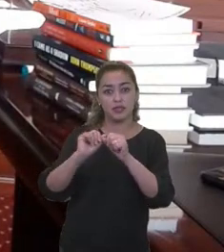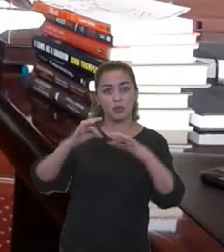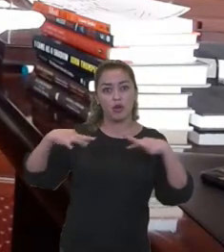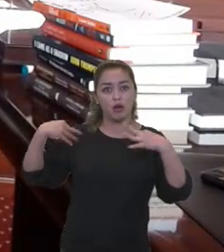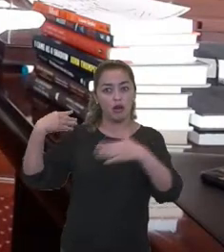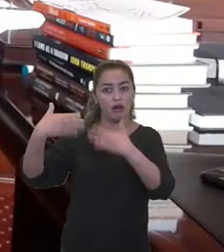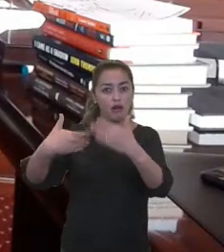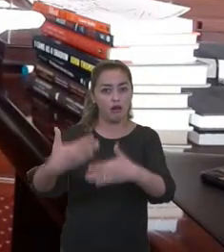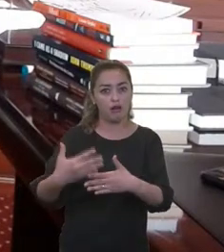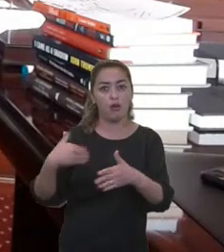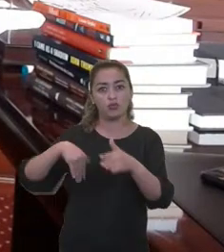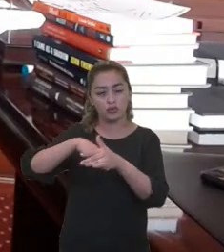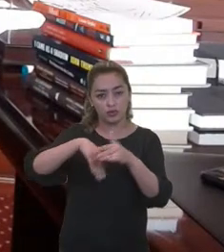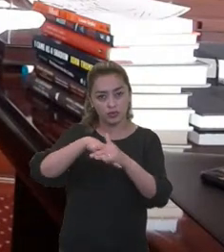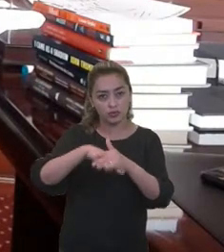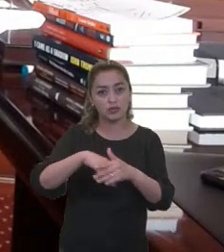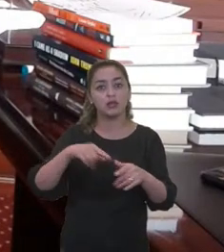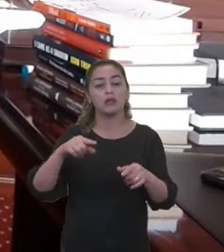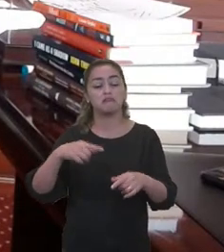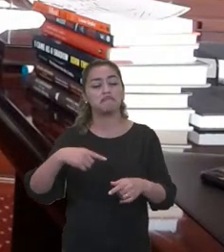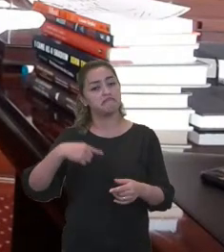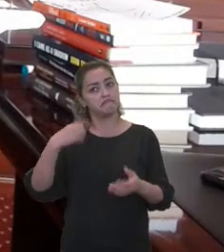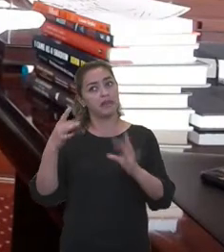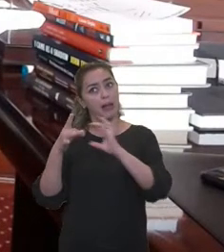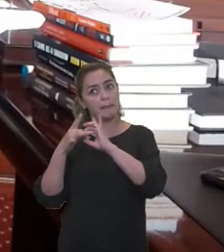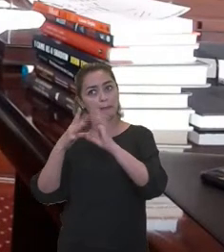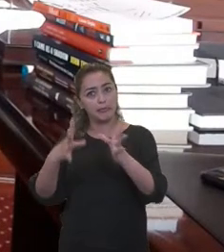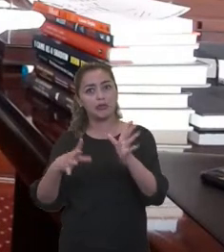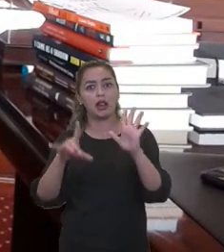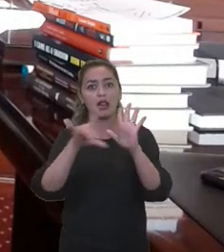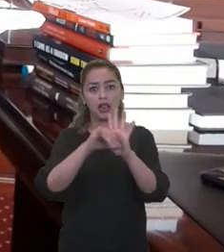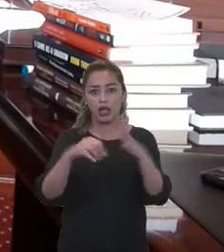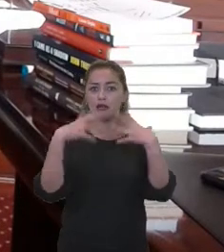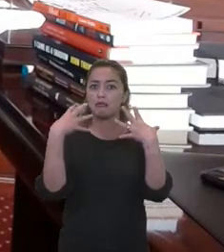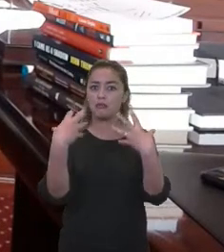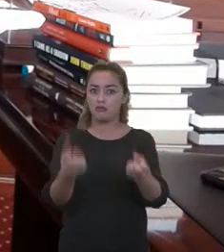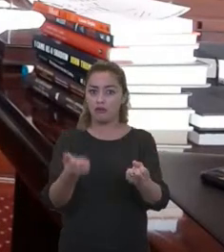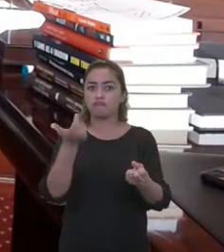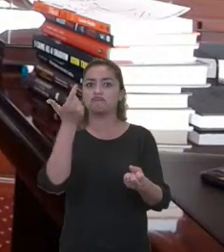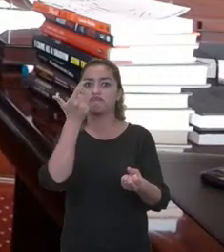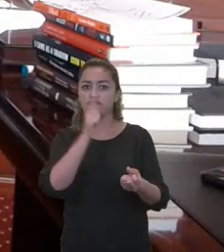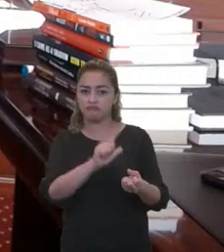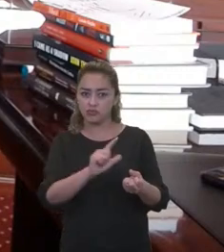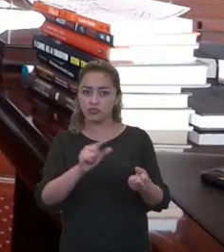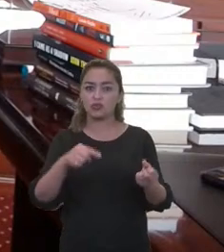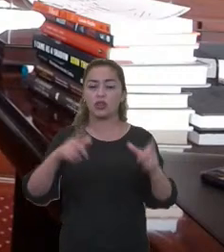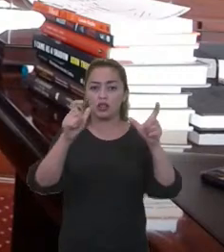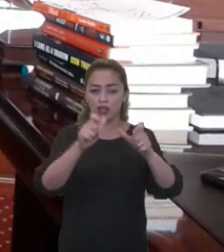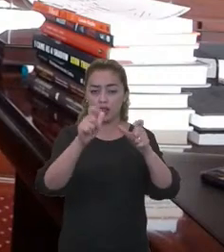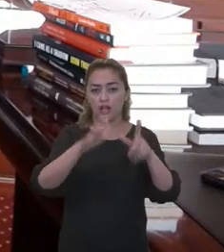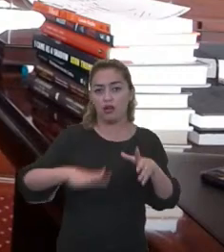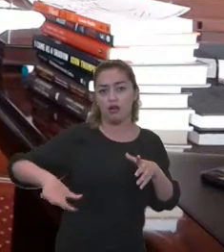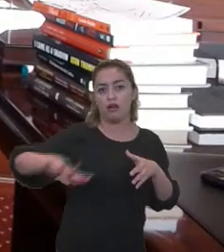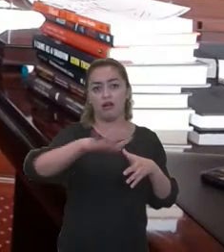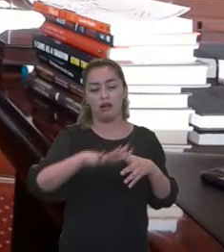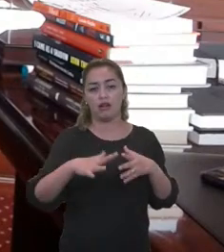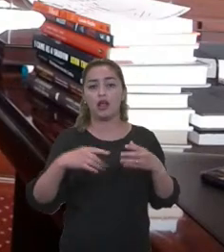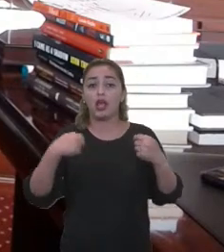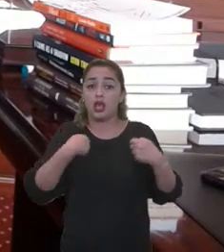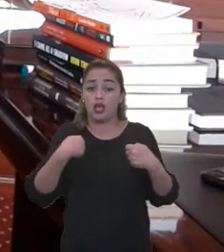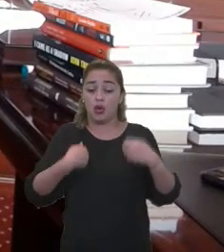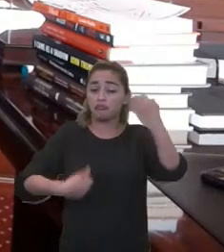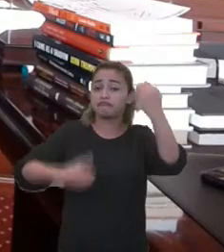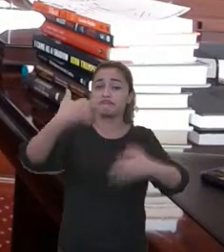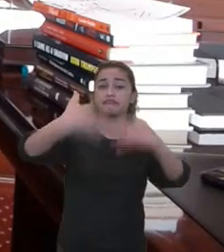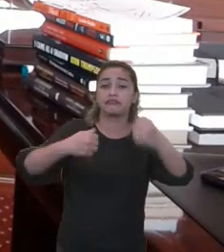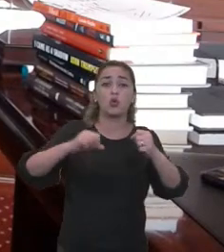pass around aspects of civic reform in our area, I could talk about that all day, but I do have a business